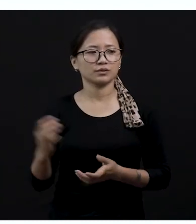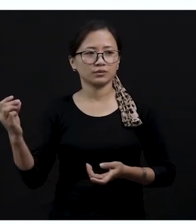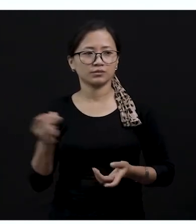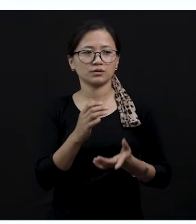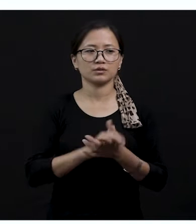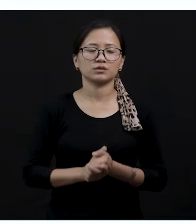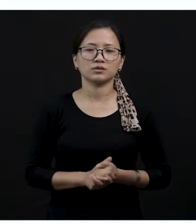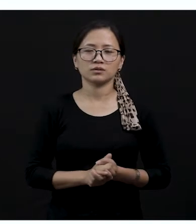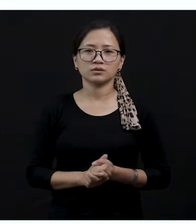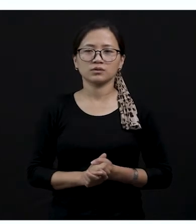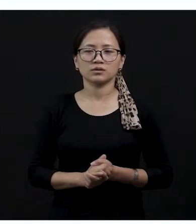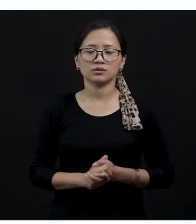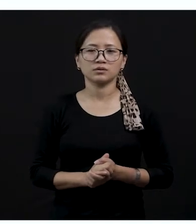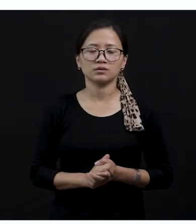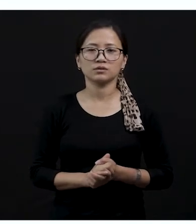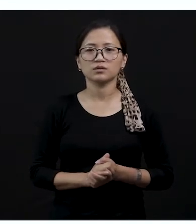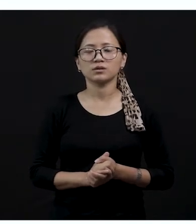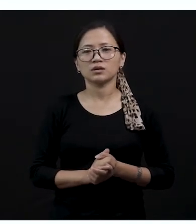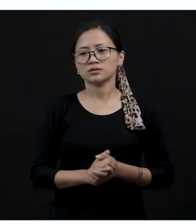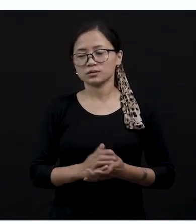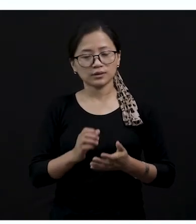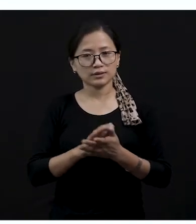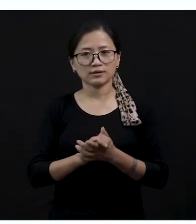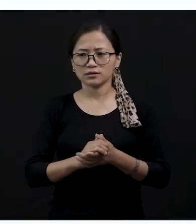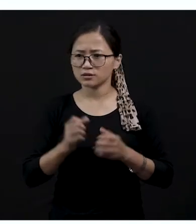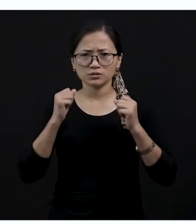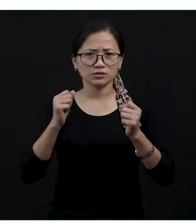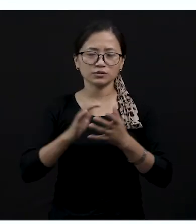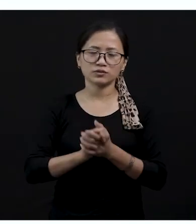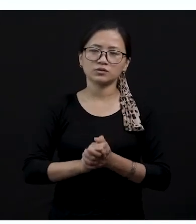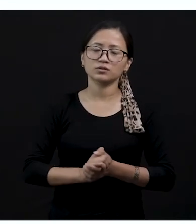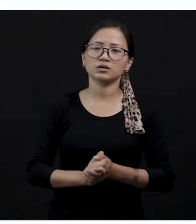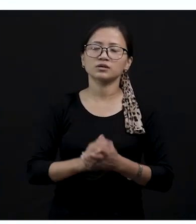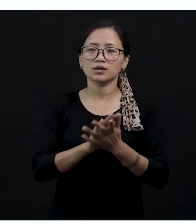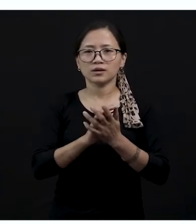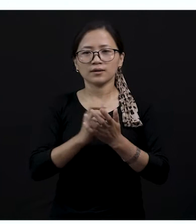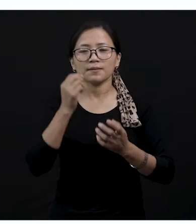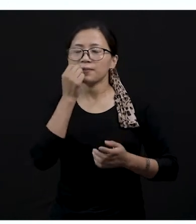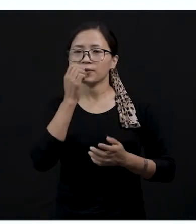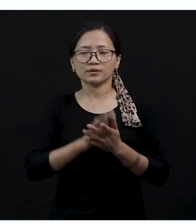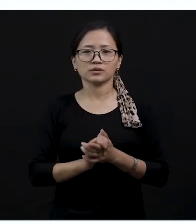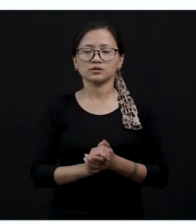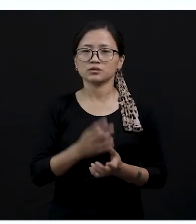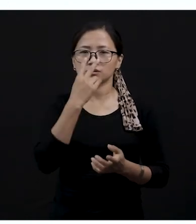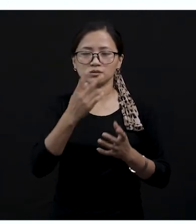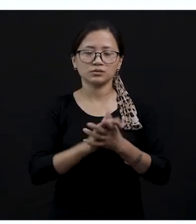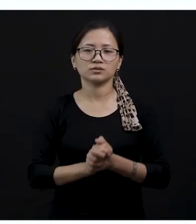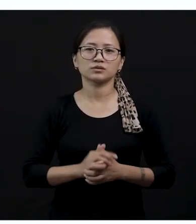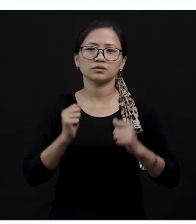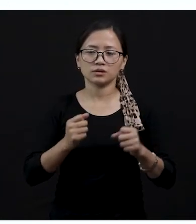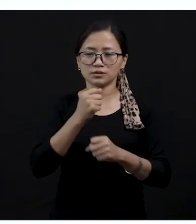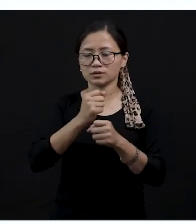quickly, okay? And see, Daddy was struggling to come out. And while he was struggling, what happened was, see, then